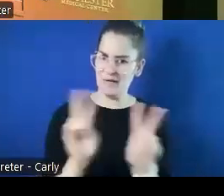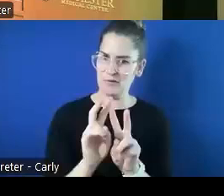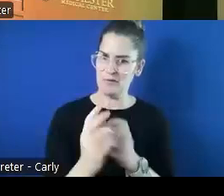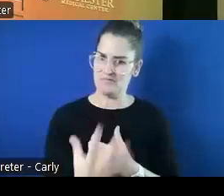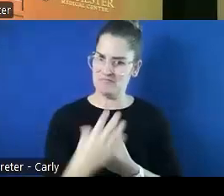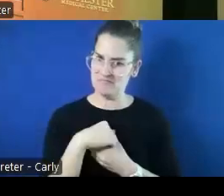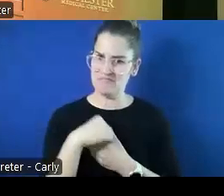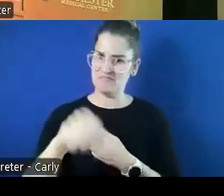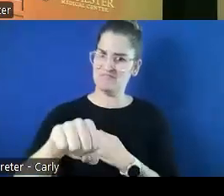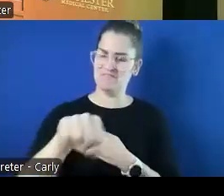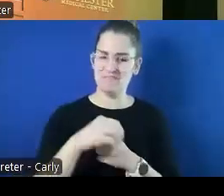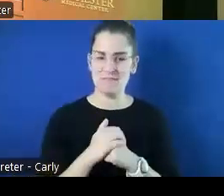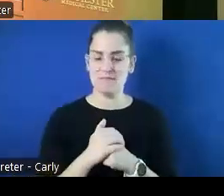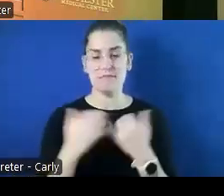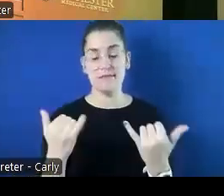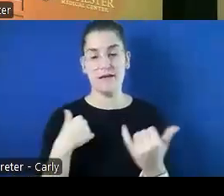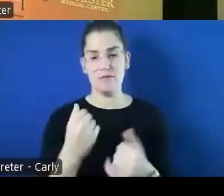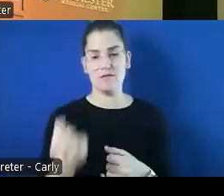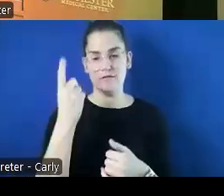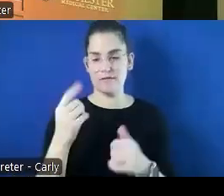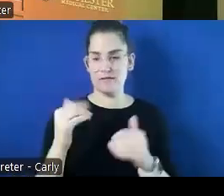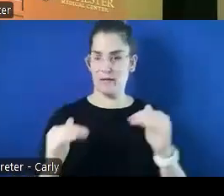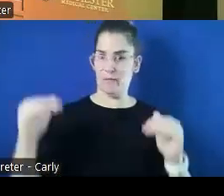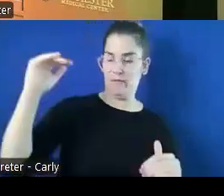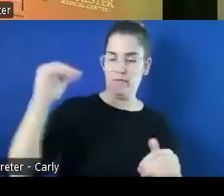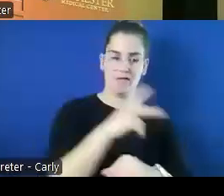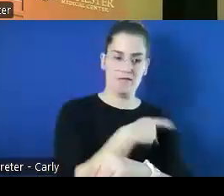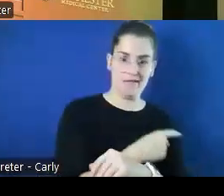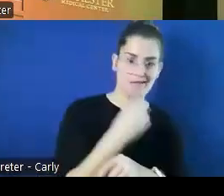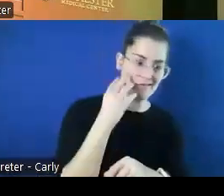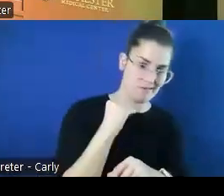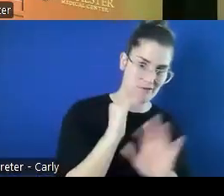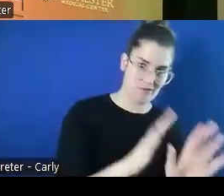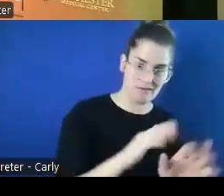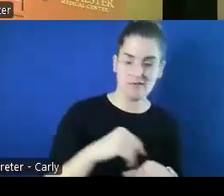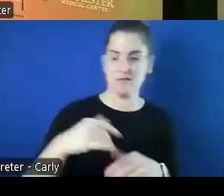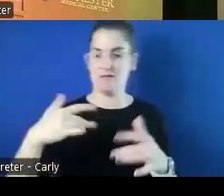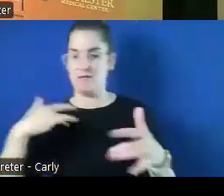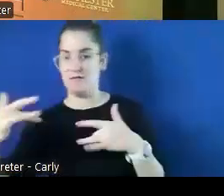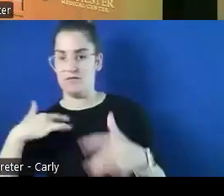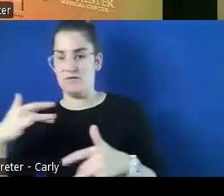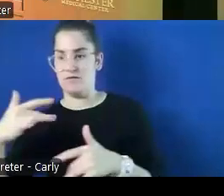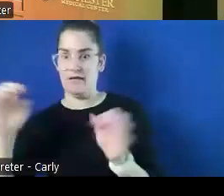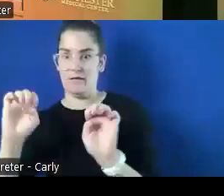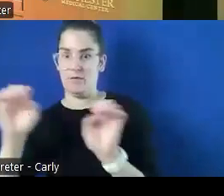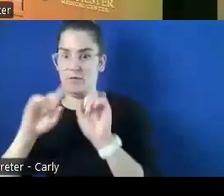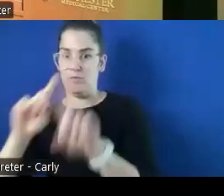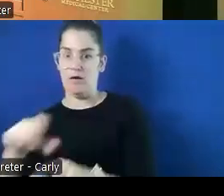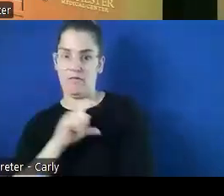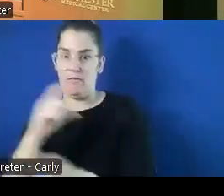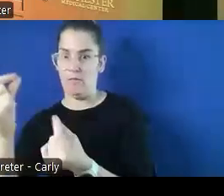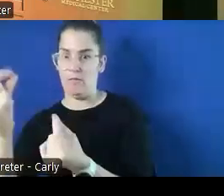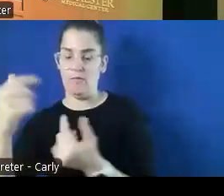gap in us understanding the experience of our patients and concerns about the emergency response. And this is an effort to open